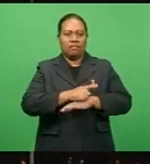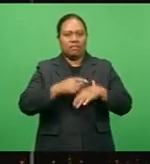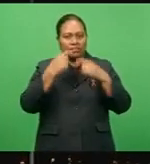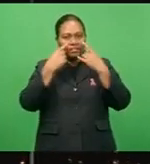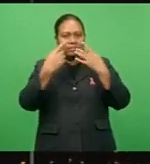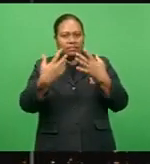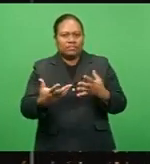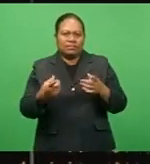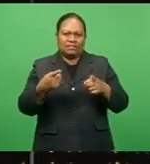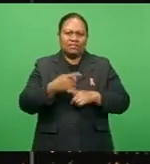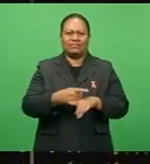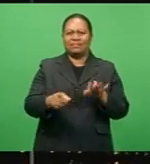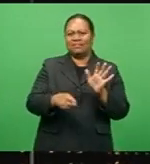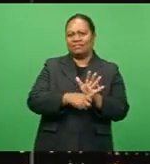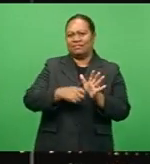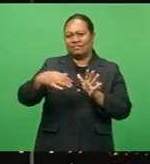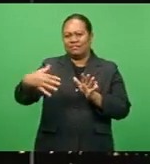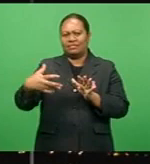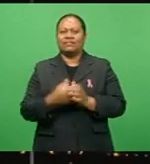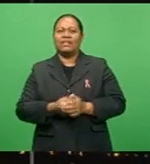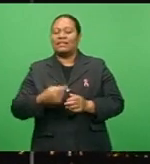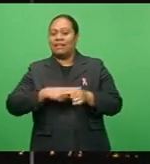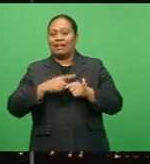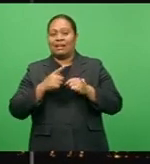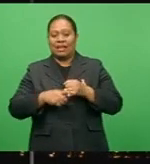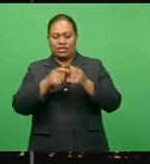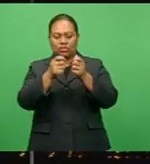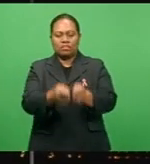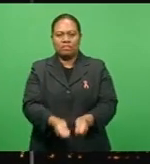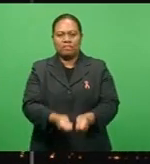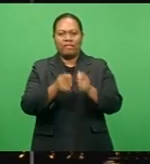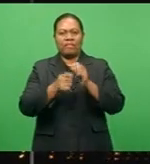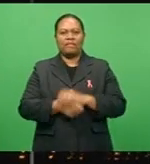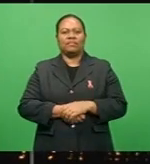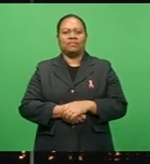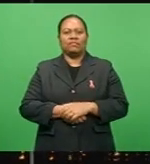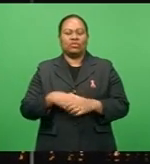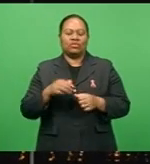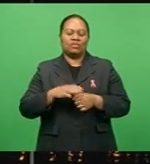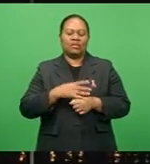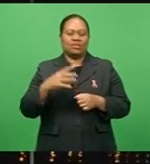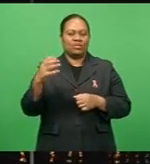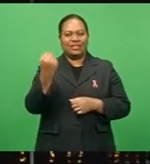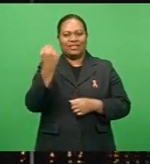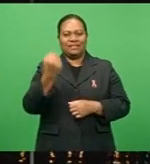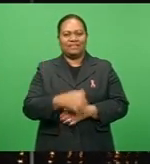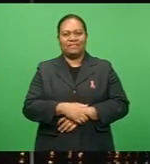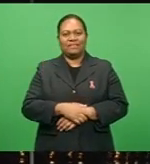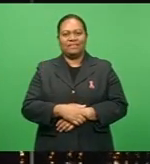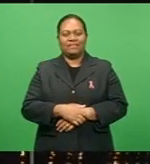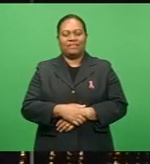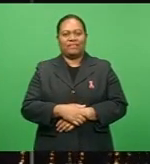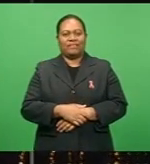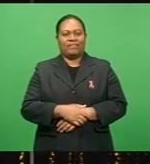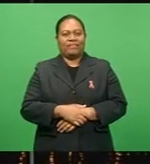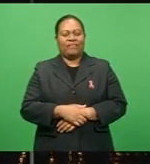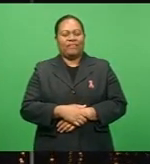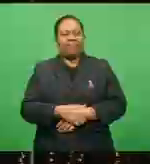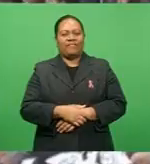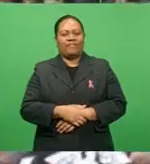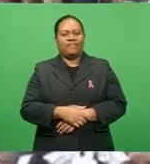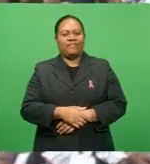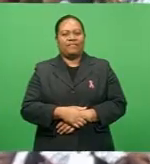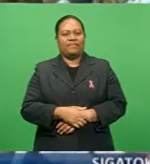away from the big forwards. And I believe our plan worked out today. For Naitasiri, indiscipline caused